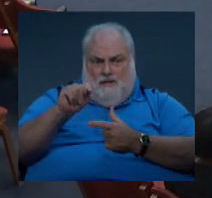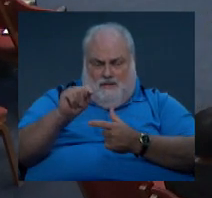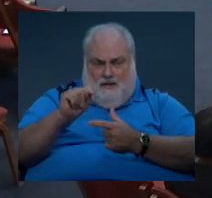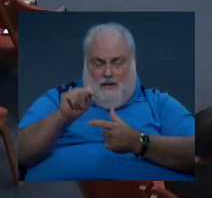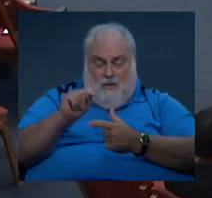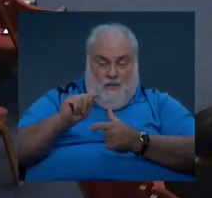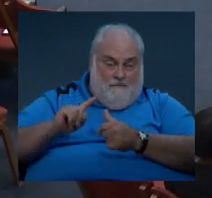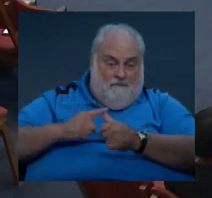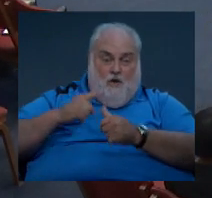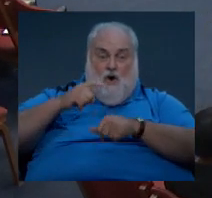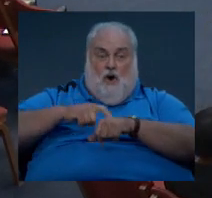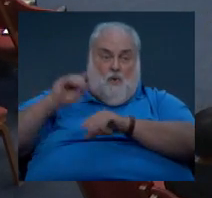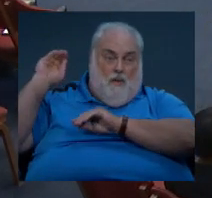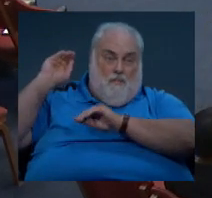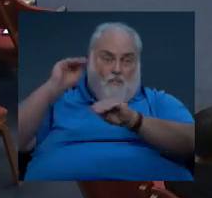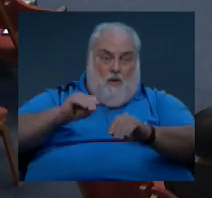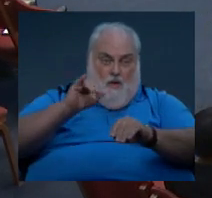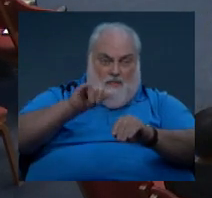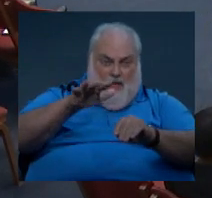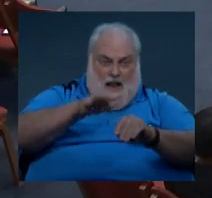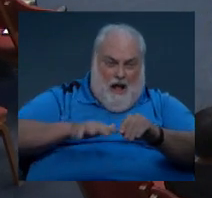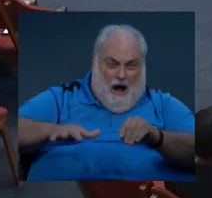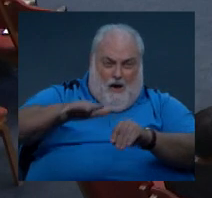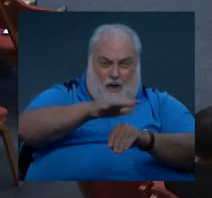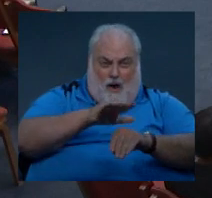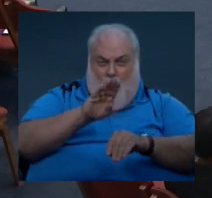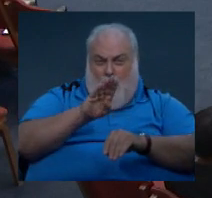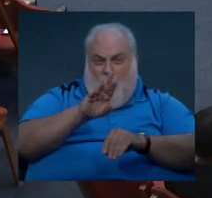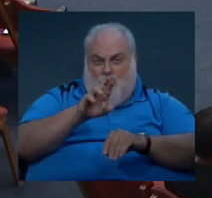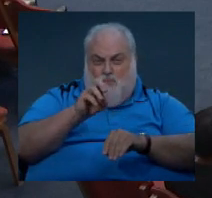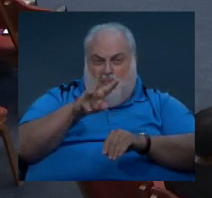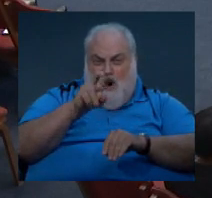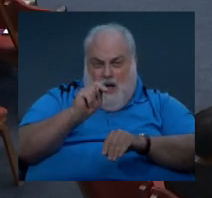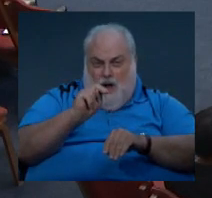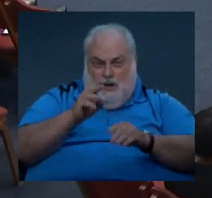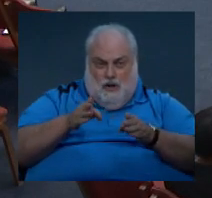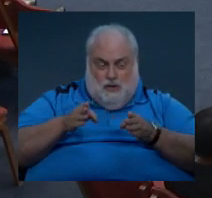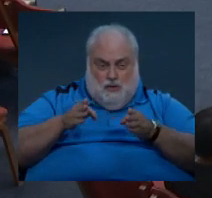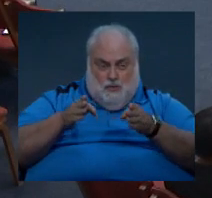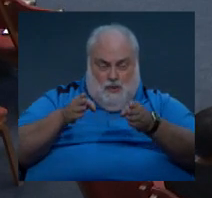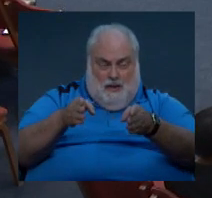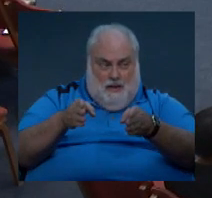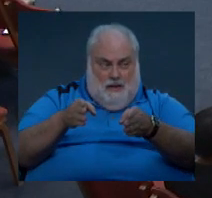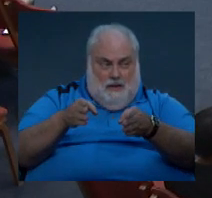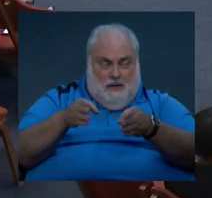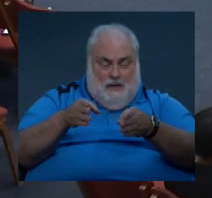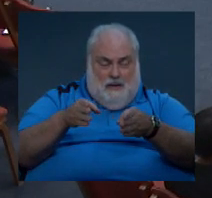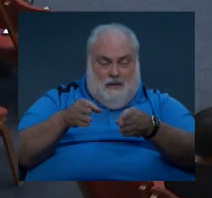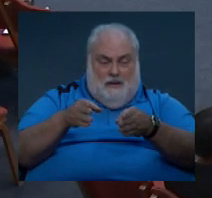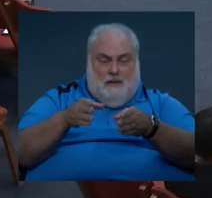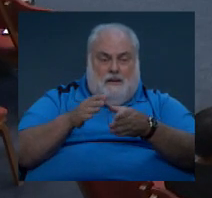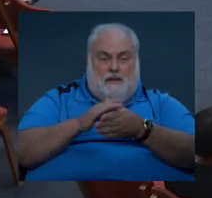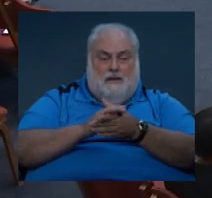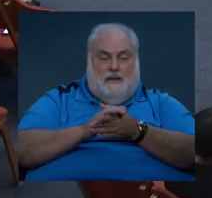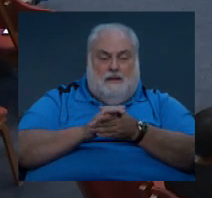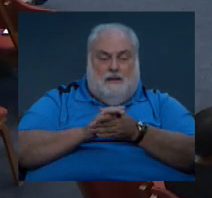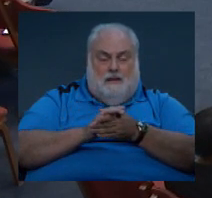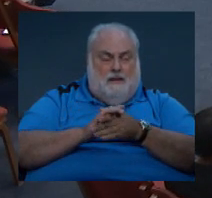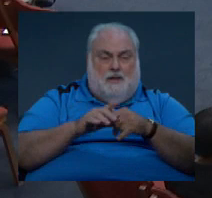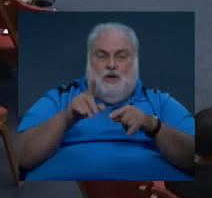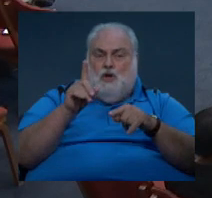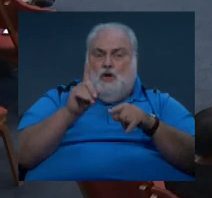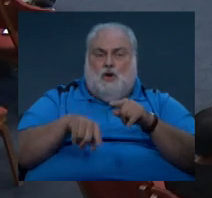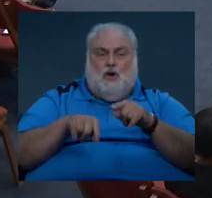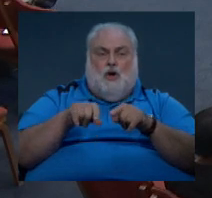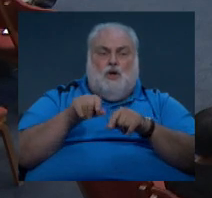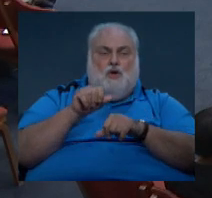when we first moved in that area on Brown Street, it's a long history, but abbreviated, you couldn't go